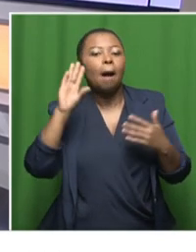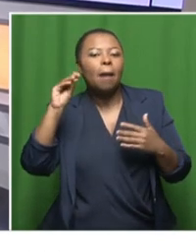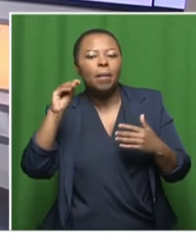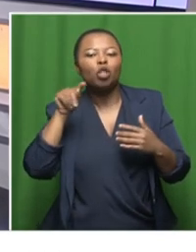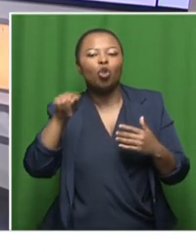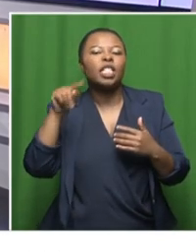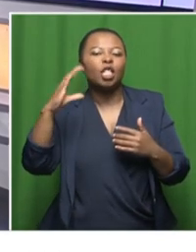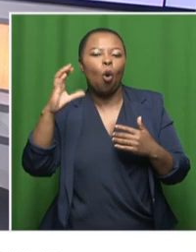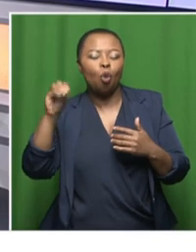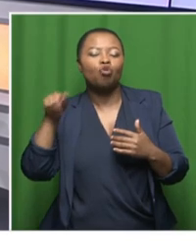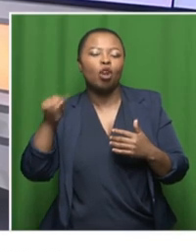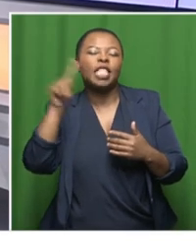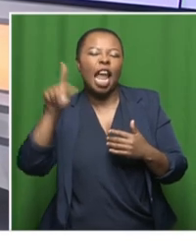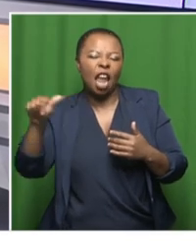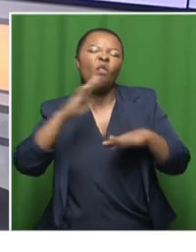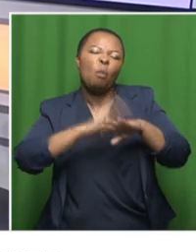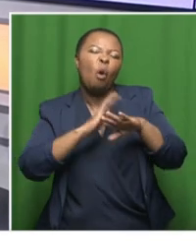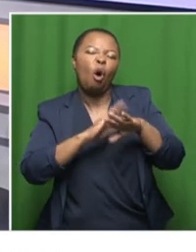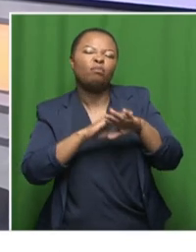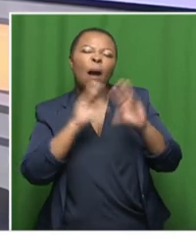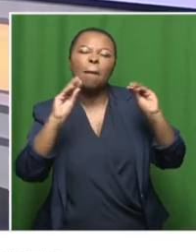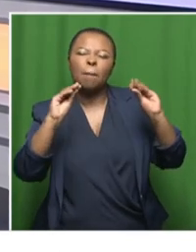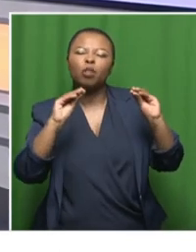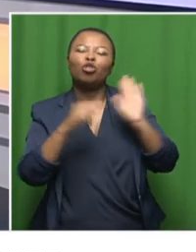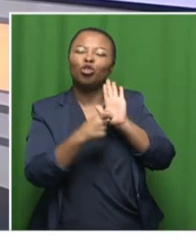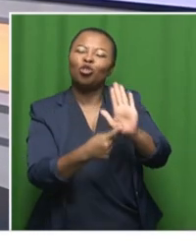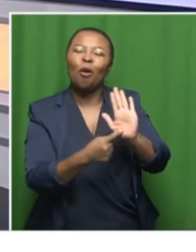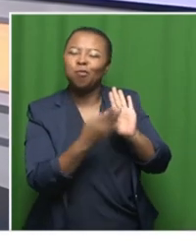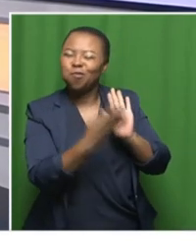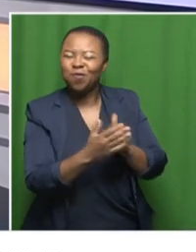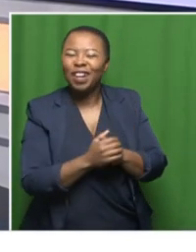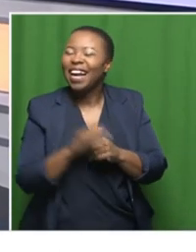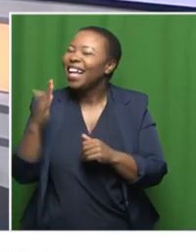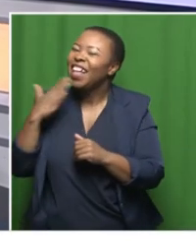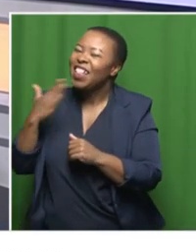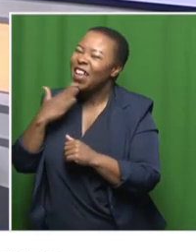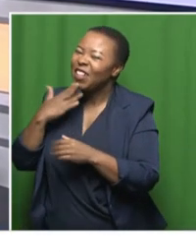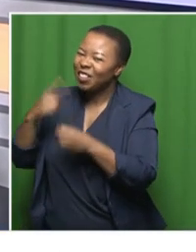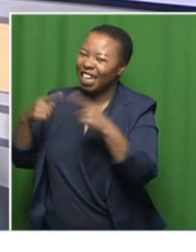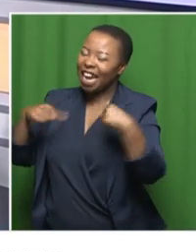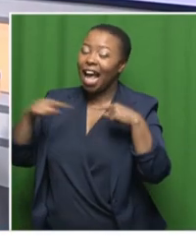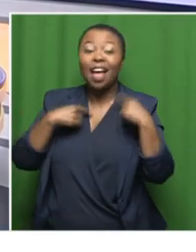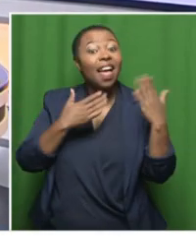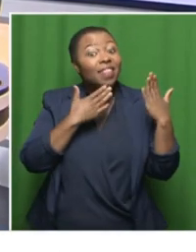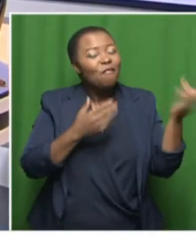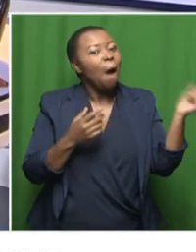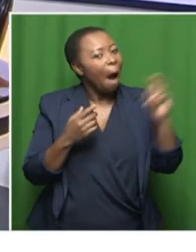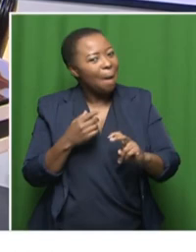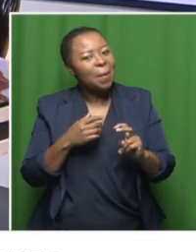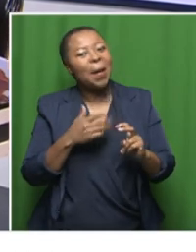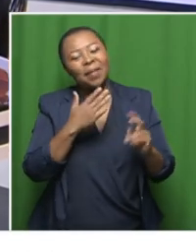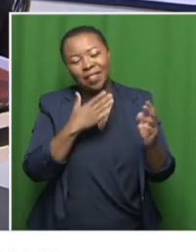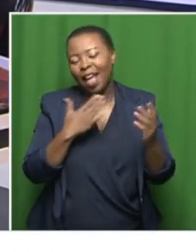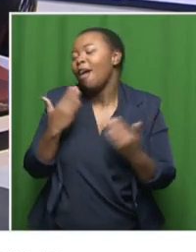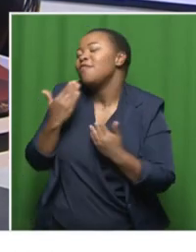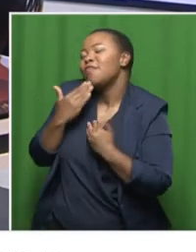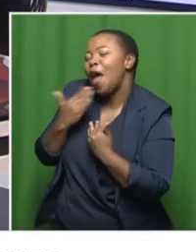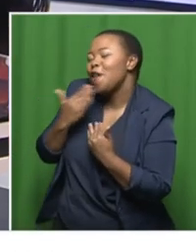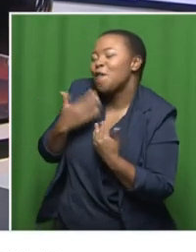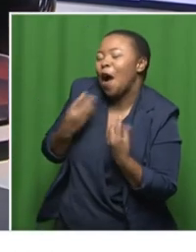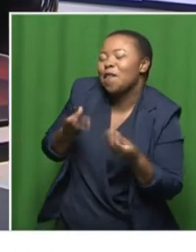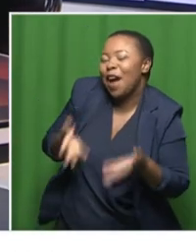linda@bizzyhandspuppets.co.za for more information about our shows. All right, most certainly. Excellent. Great chatting to you, Michelle. Thank you so much for coming, guys. Thank you for having